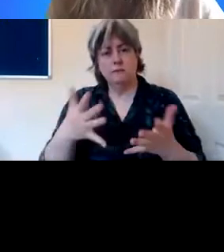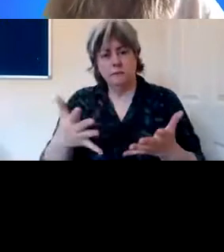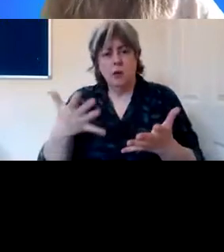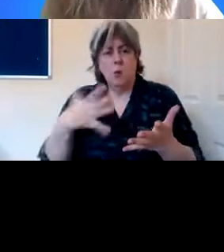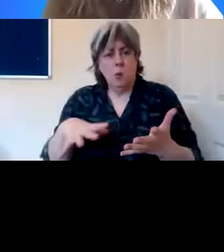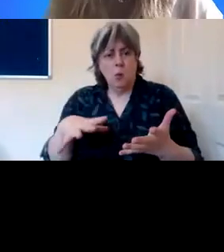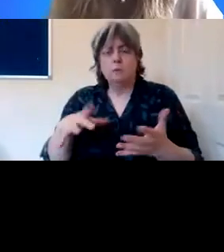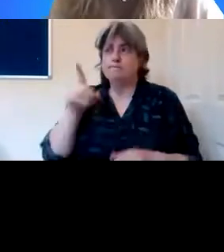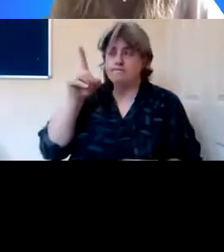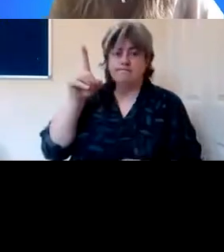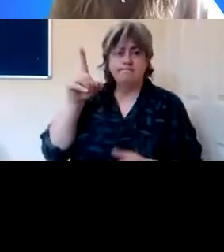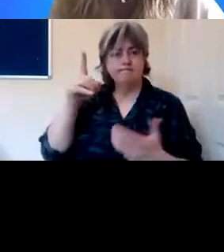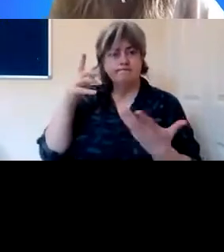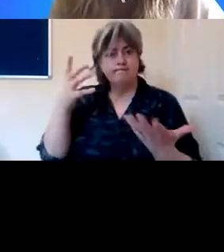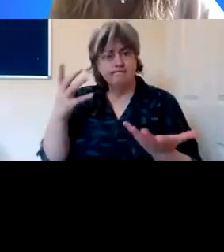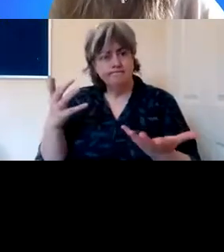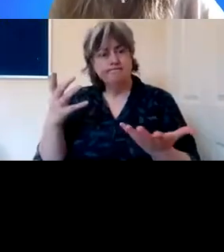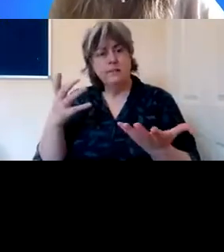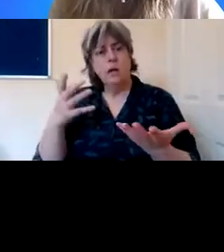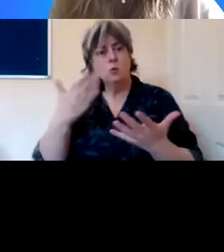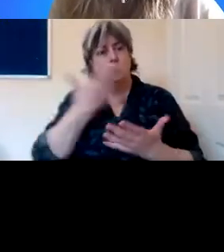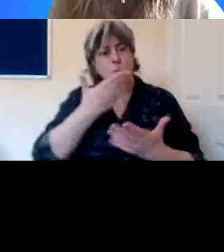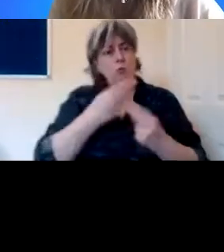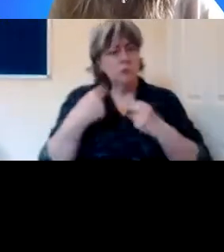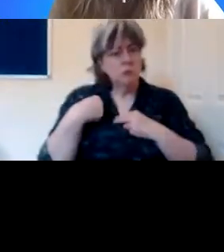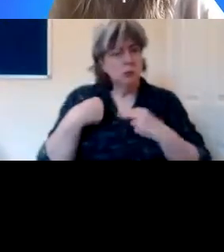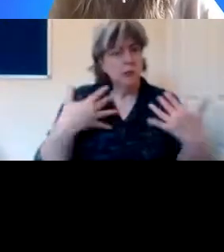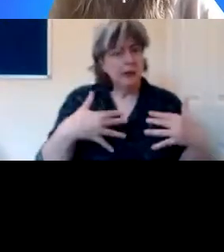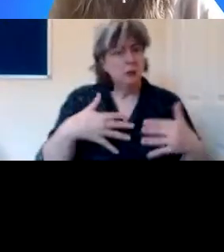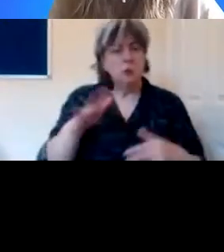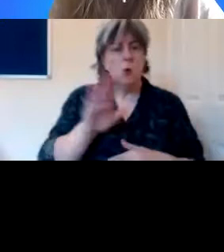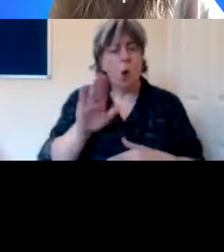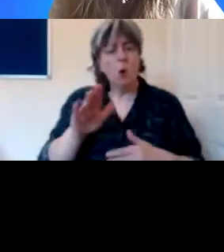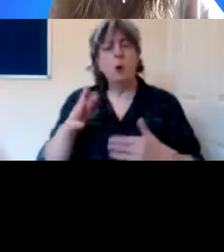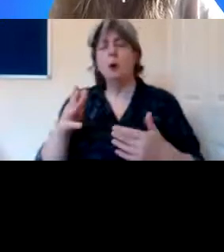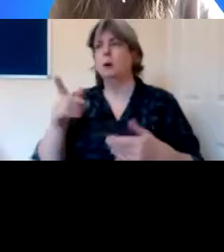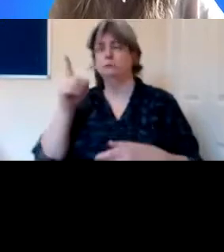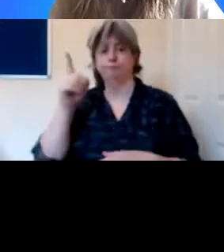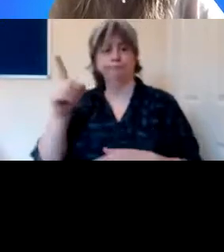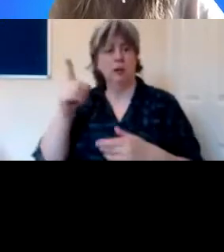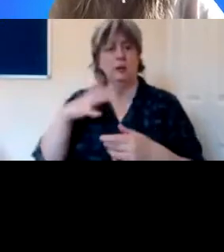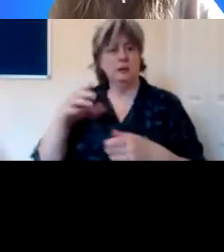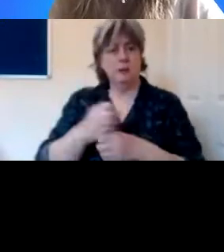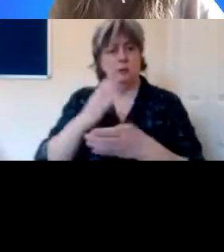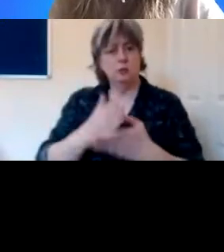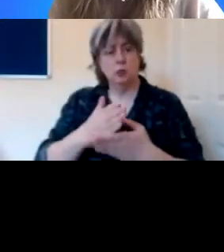to schools, but to a wider system to ensure that pupils and families are supported in that